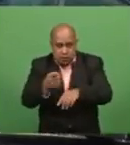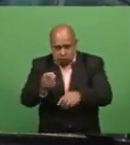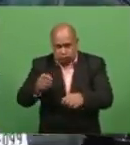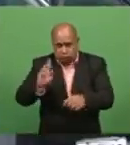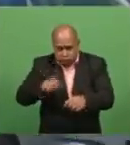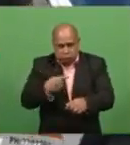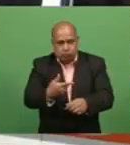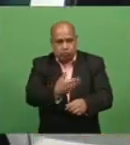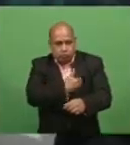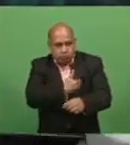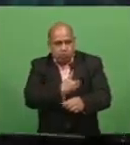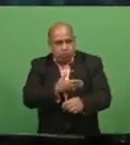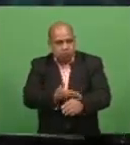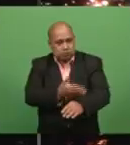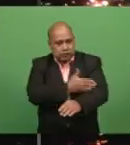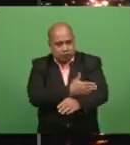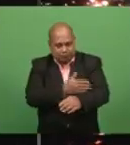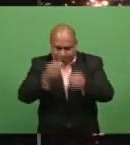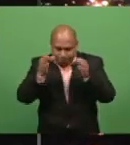laying of charges.